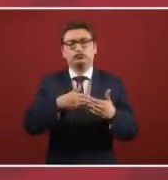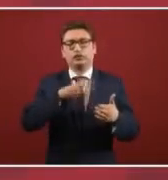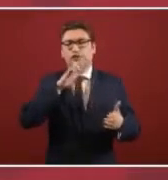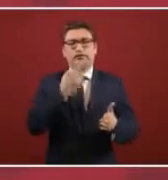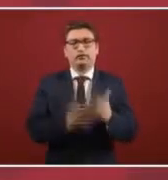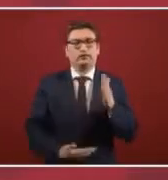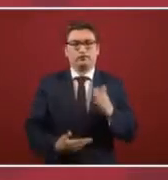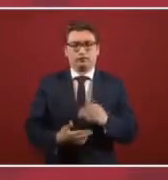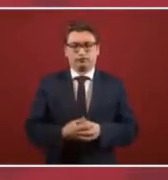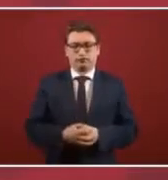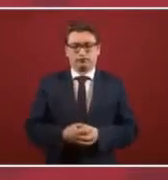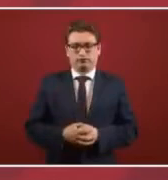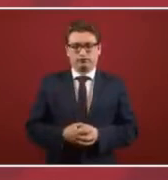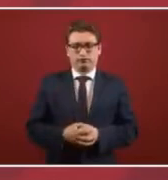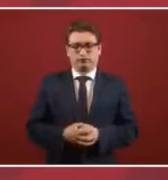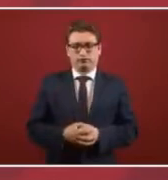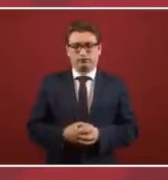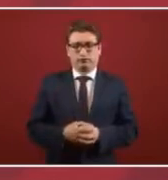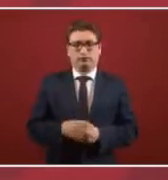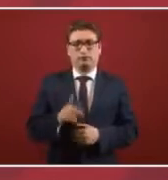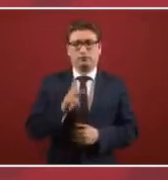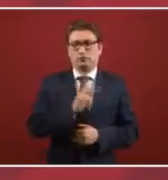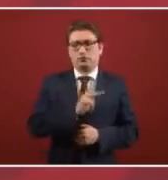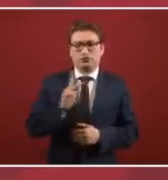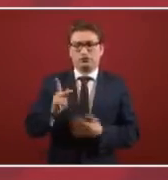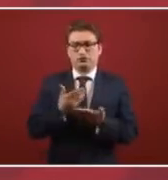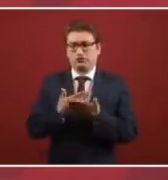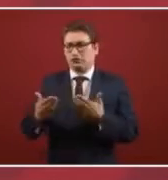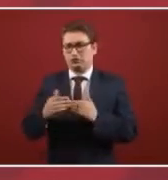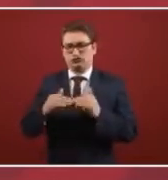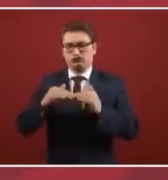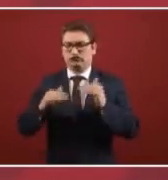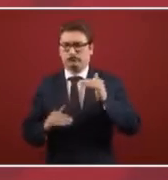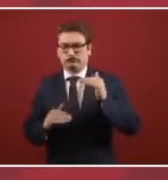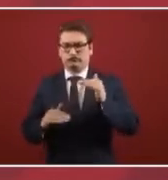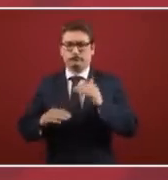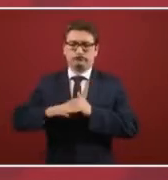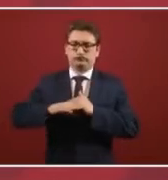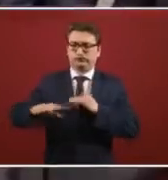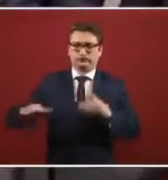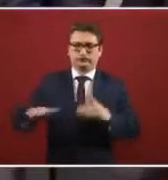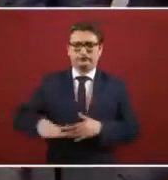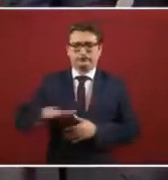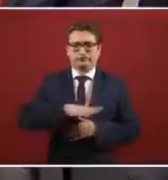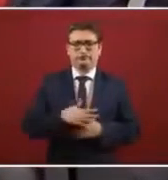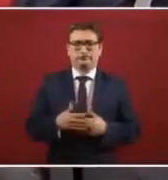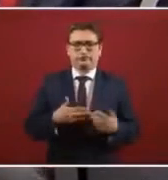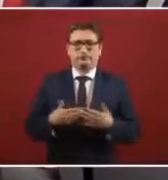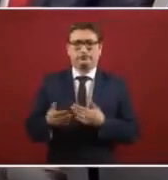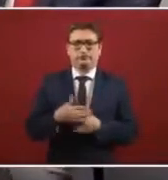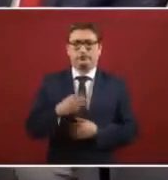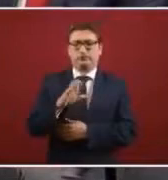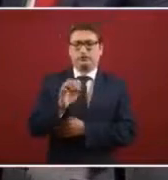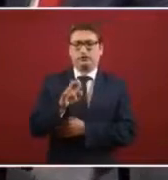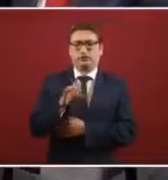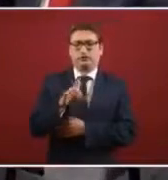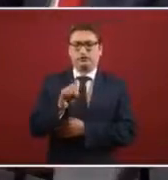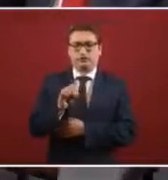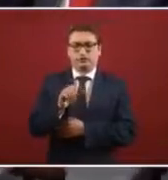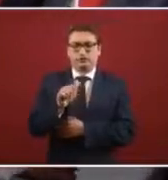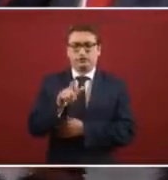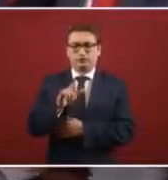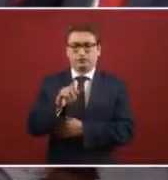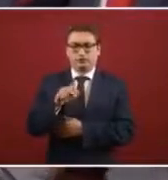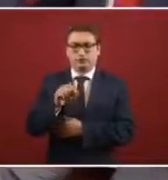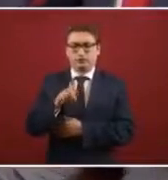violate it in the end. Padre de la desigualdad. That's why he was the father of inequality, Es Carlos Salinas de Gortari.